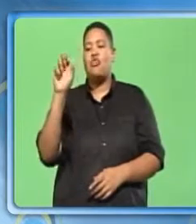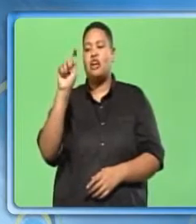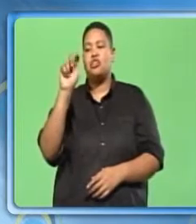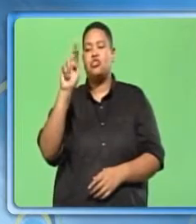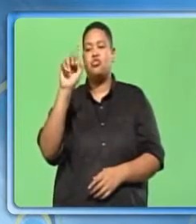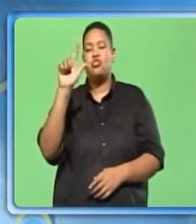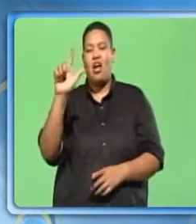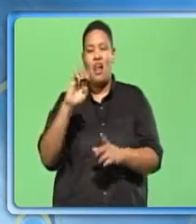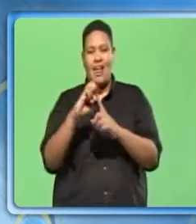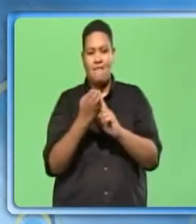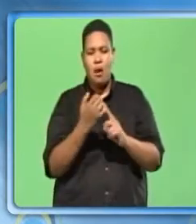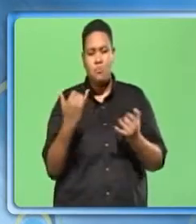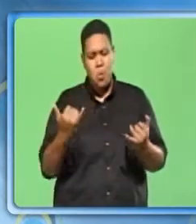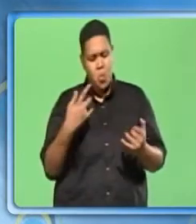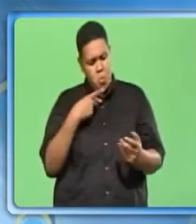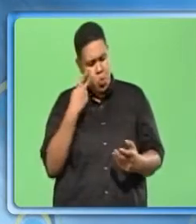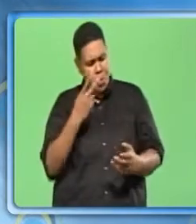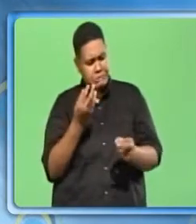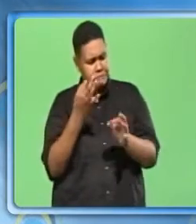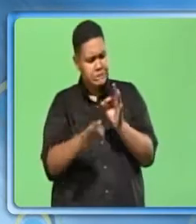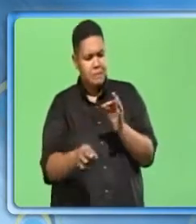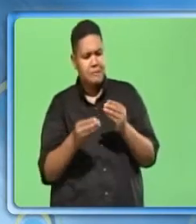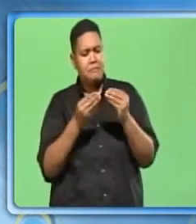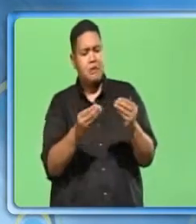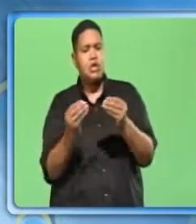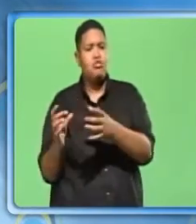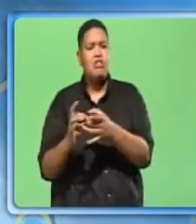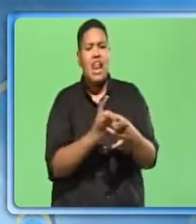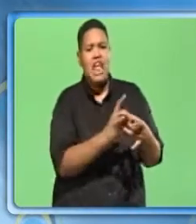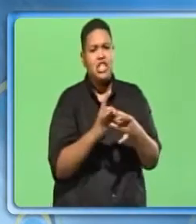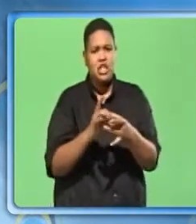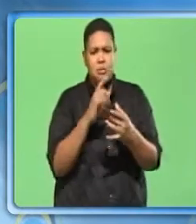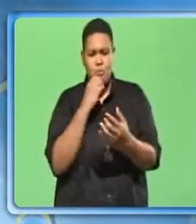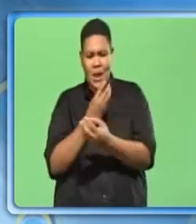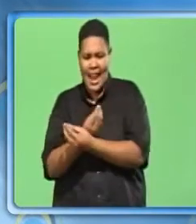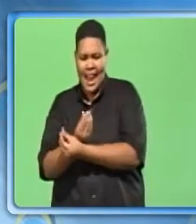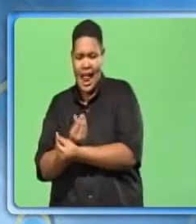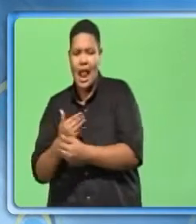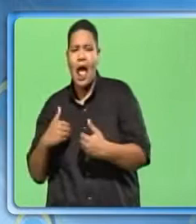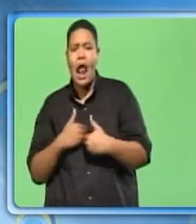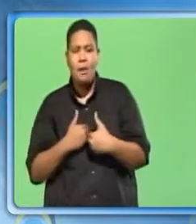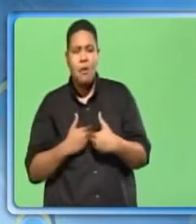simple feeding relationships between terrestrial, that is, land-based animals.